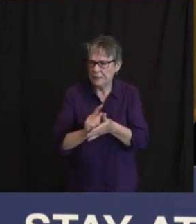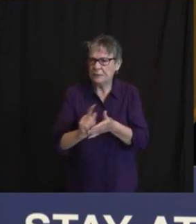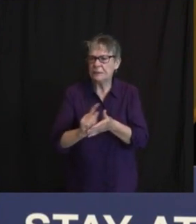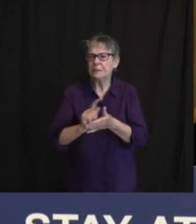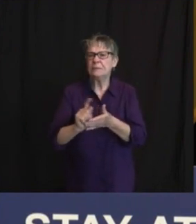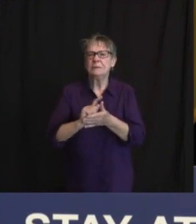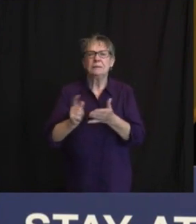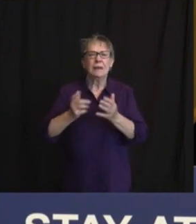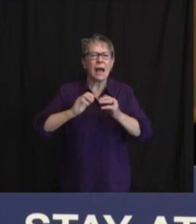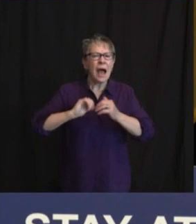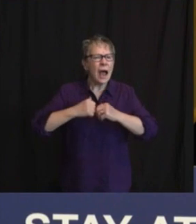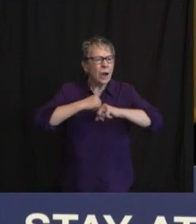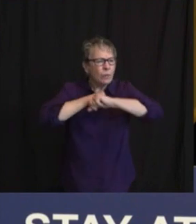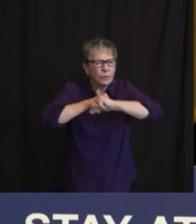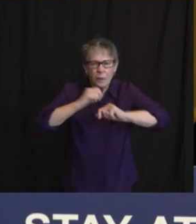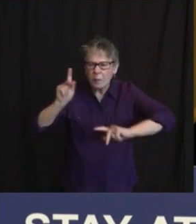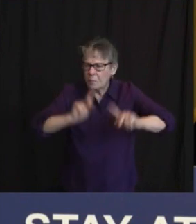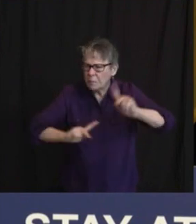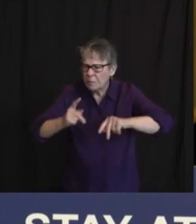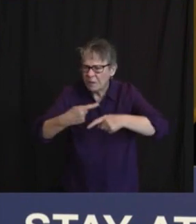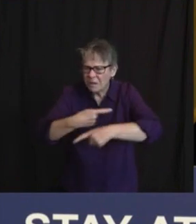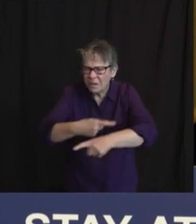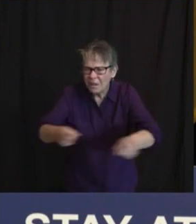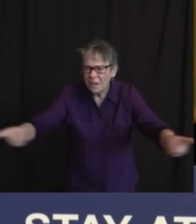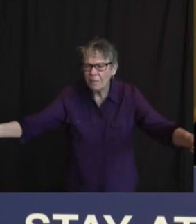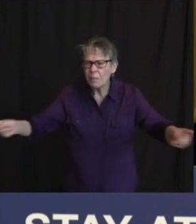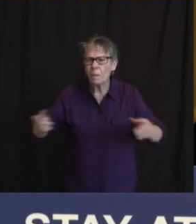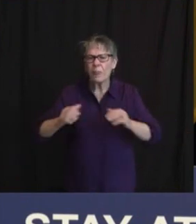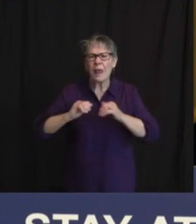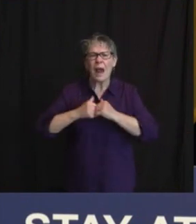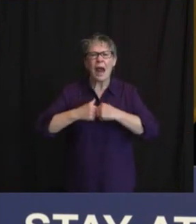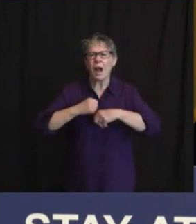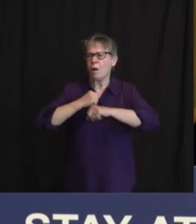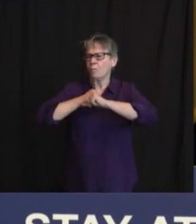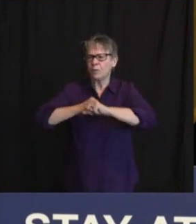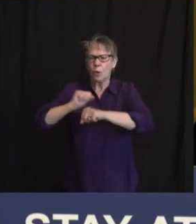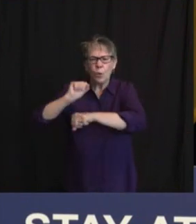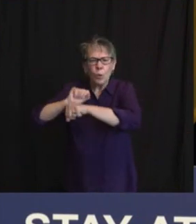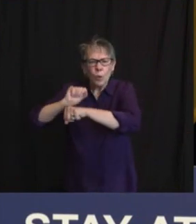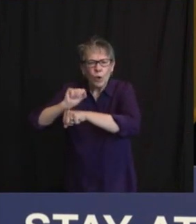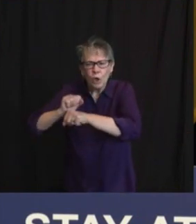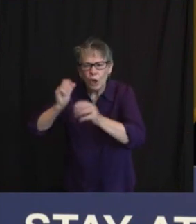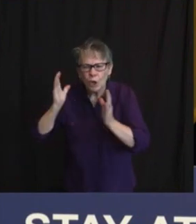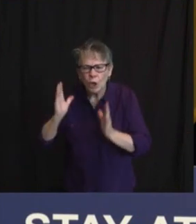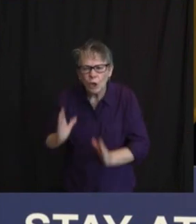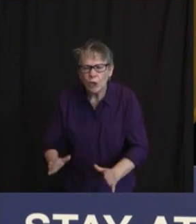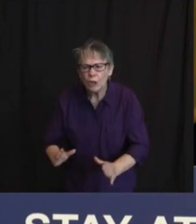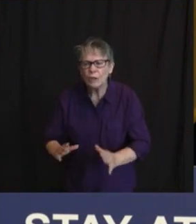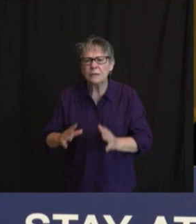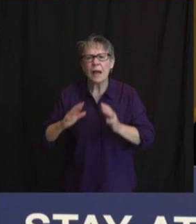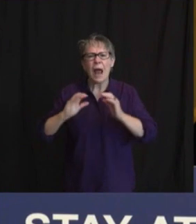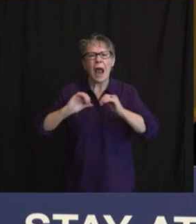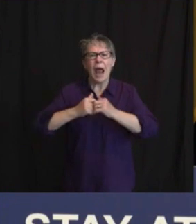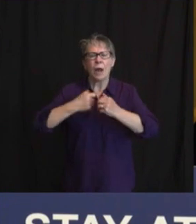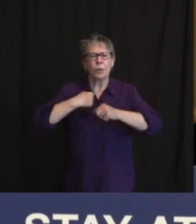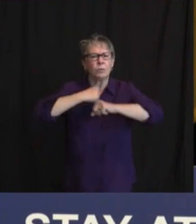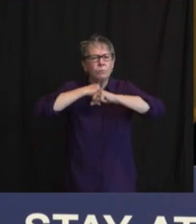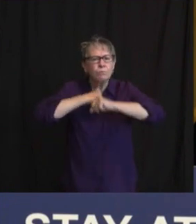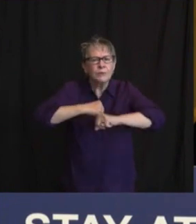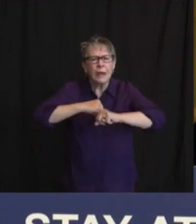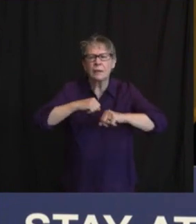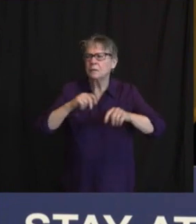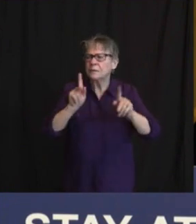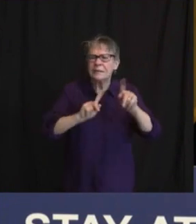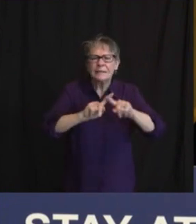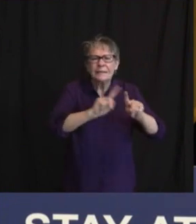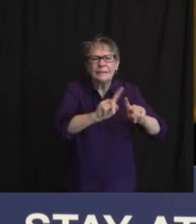keep up the WIC program? How do we make sure that nutrition occurs? I mean, when I think, it seems like we've been working on this for